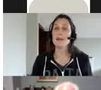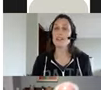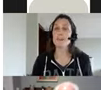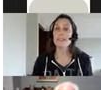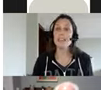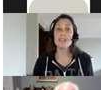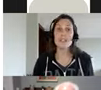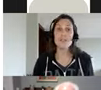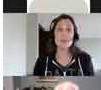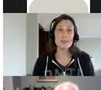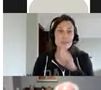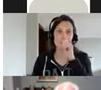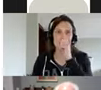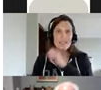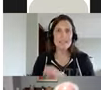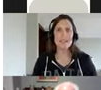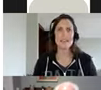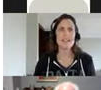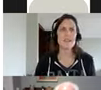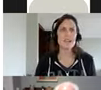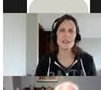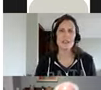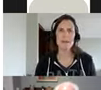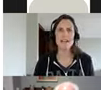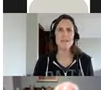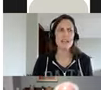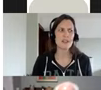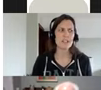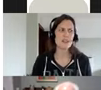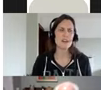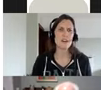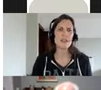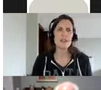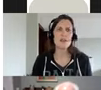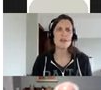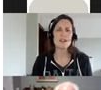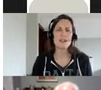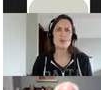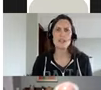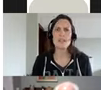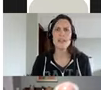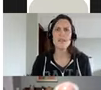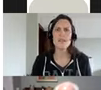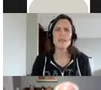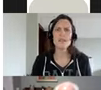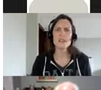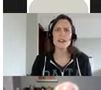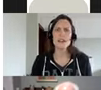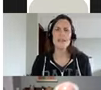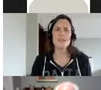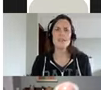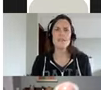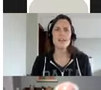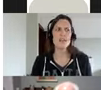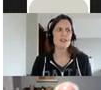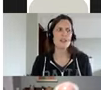same approximate size on the sphere. This is a set of data from a guy named Kevin Saar, who's at Oregon State University. And